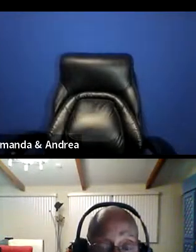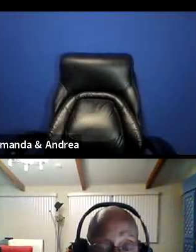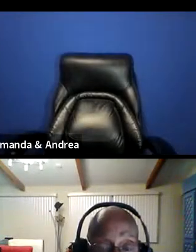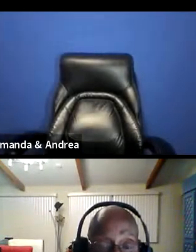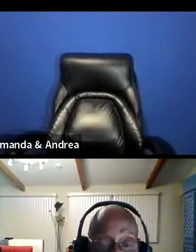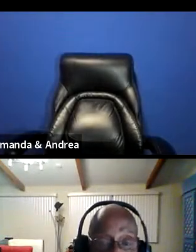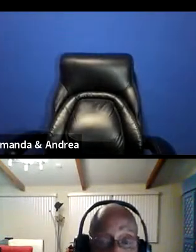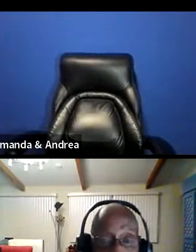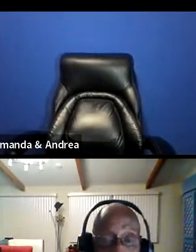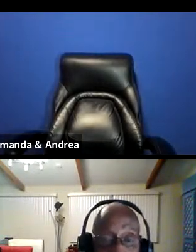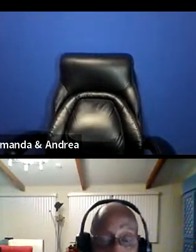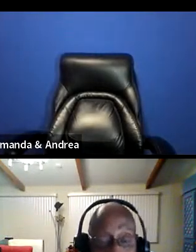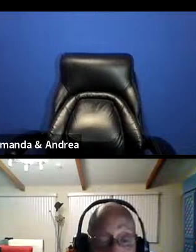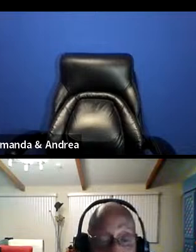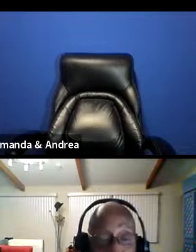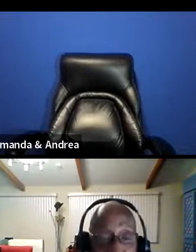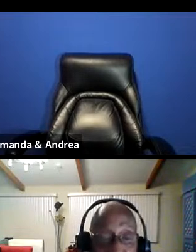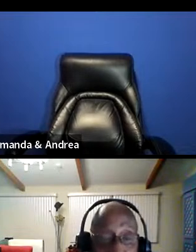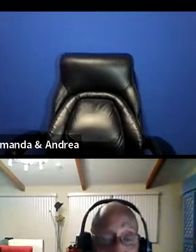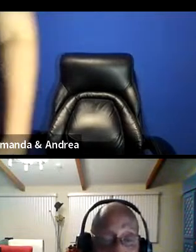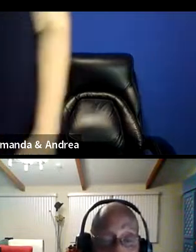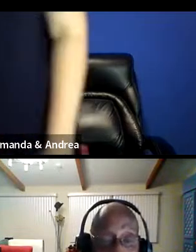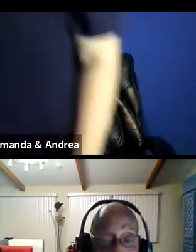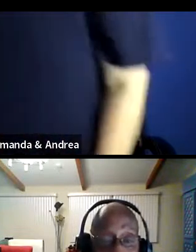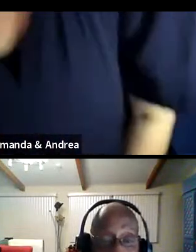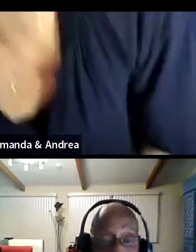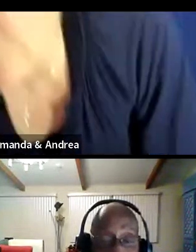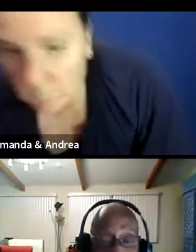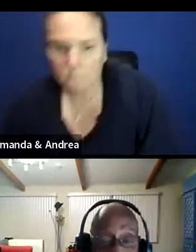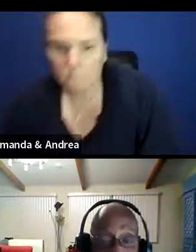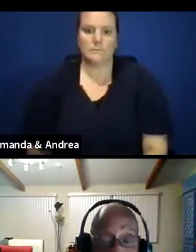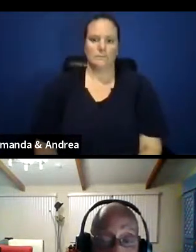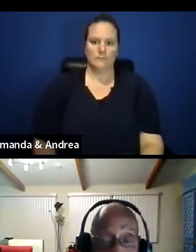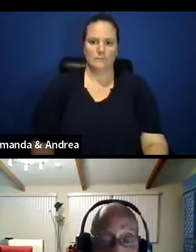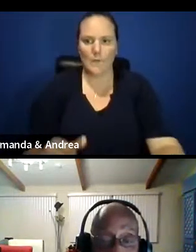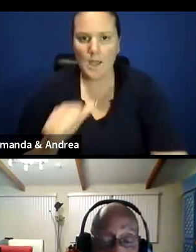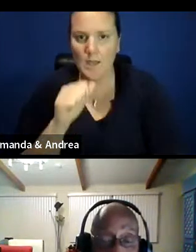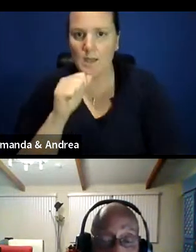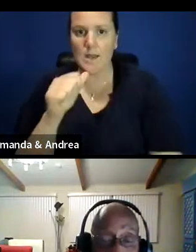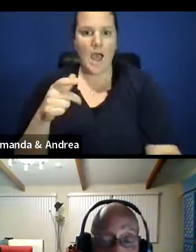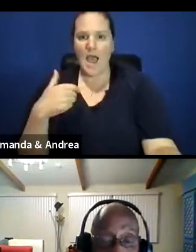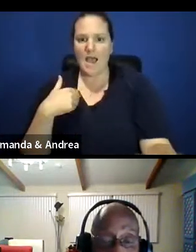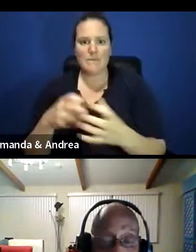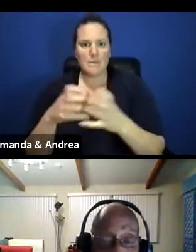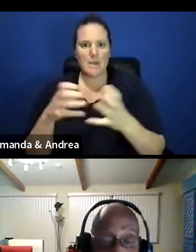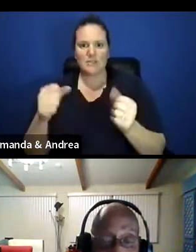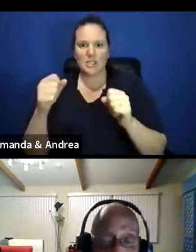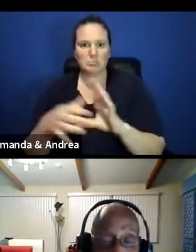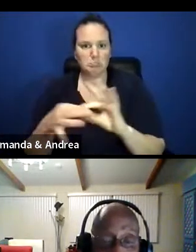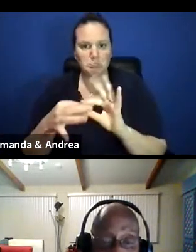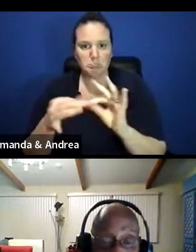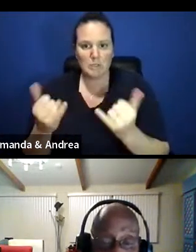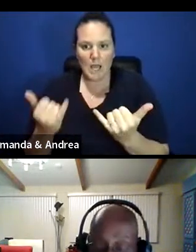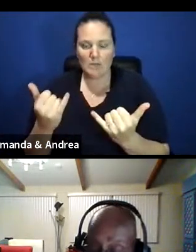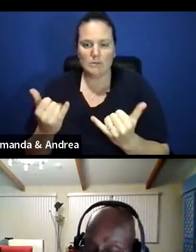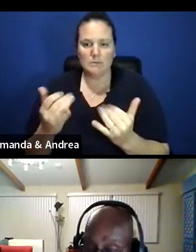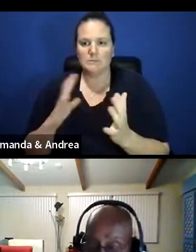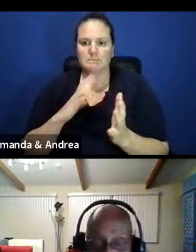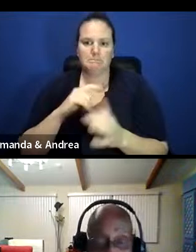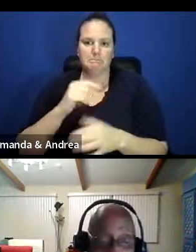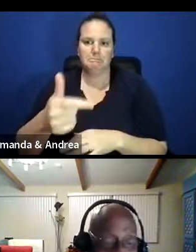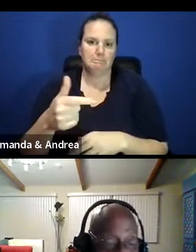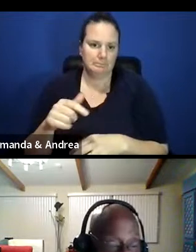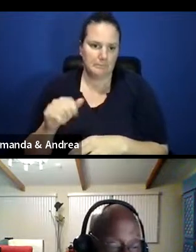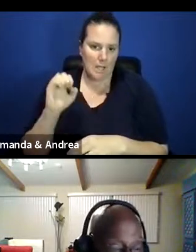I really don't have very much that I can say at this point. So I'm going to turn it over to